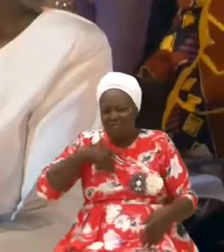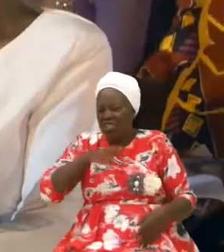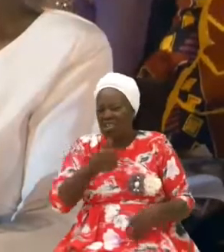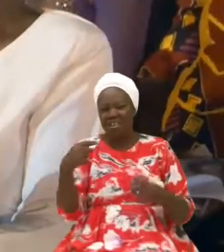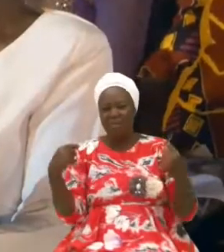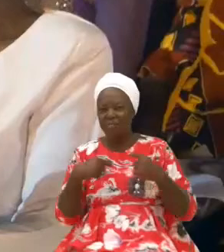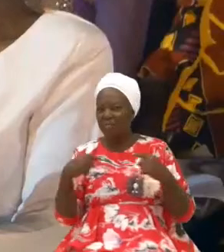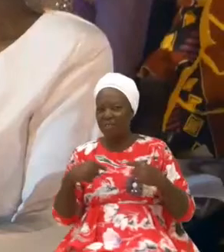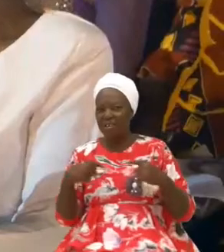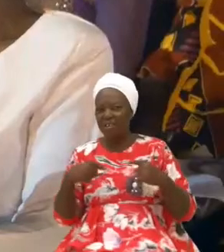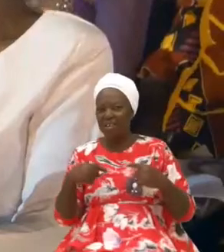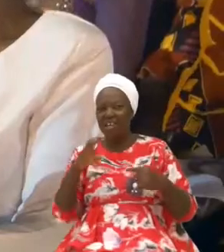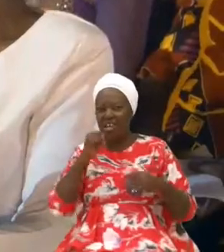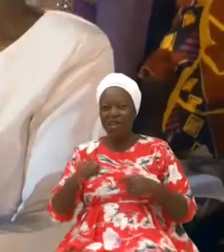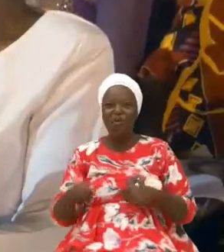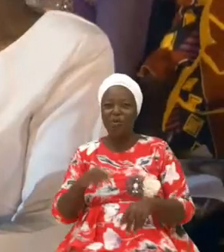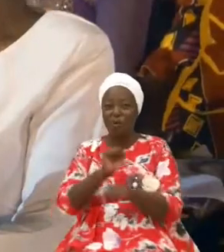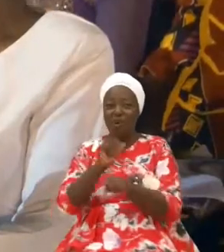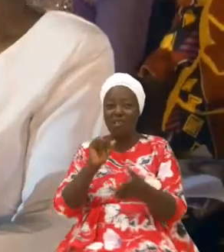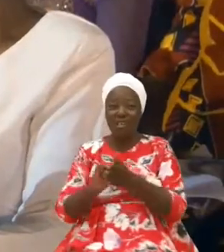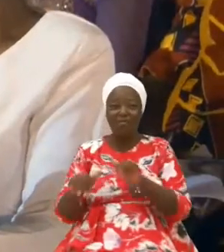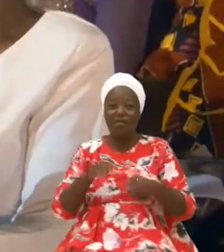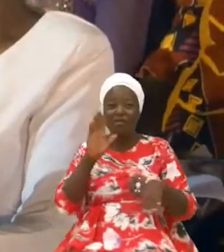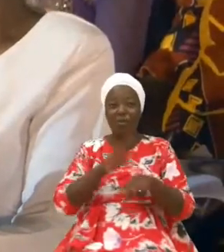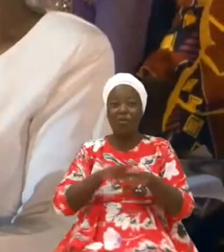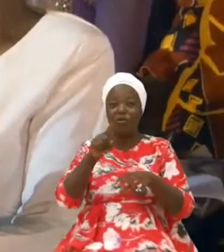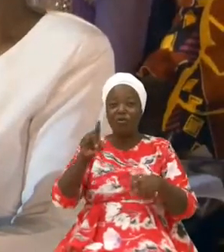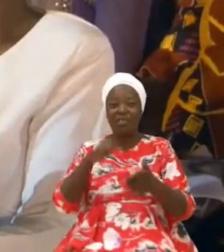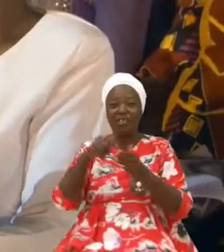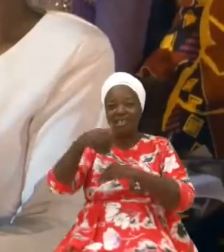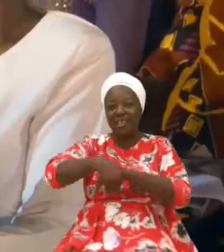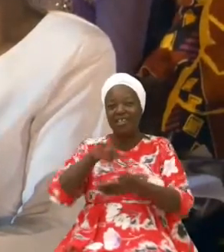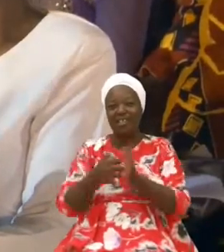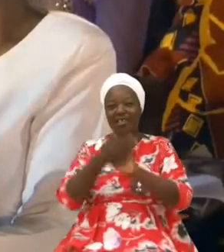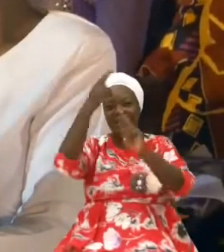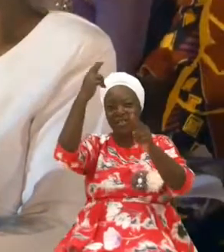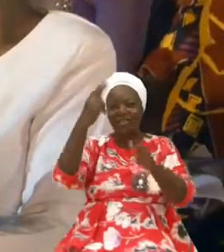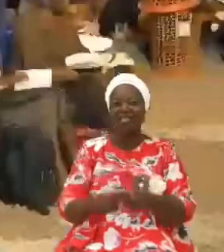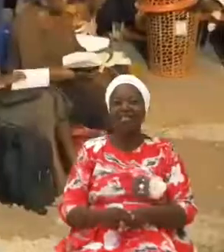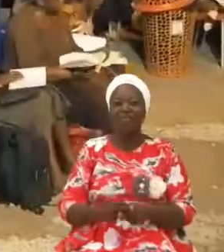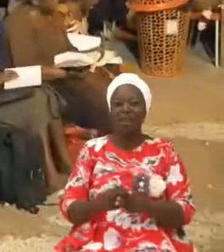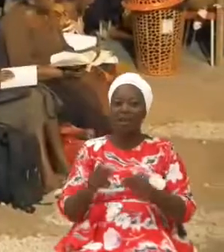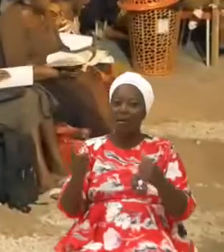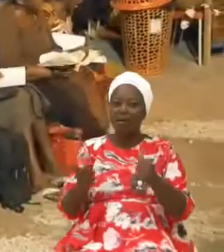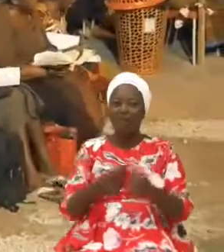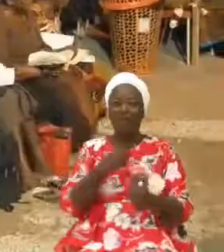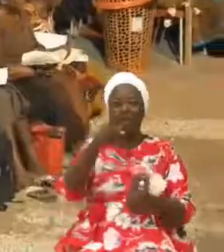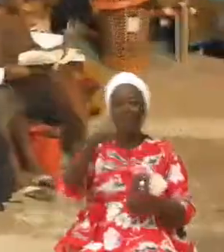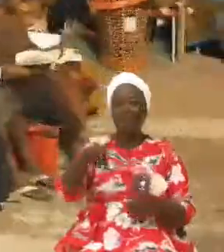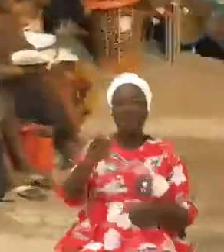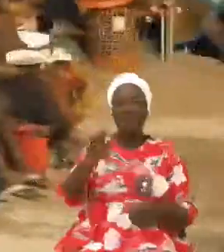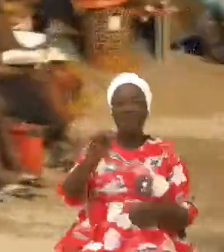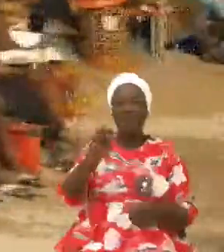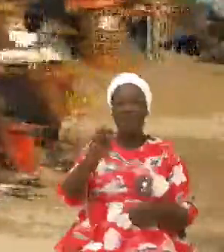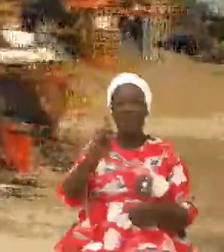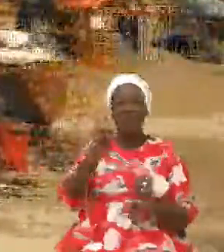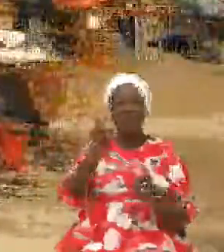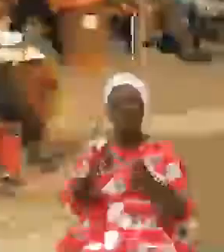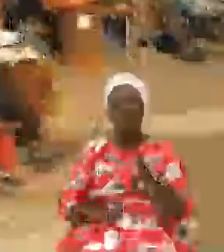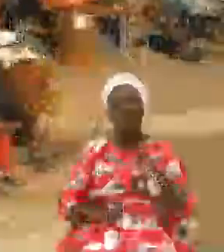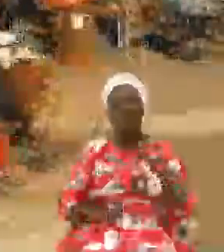easily. You'll not feel any pain. He'll perform the miracle tonight in Jesus' name. 1